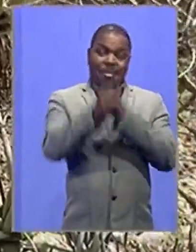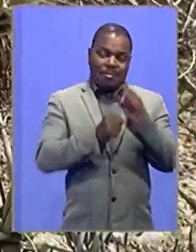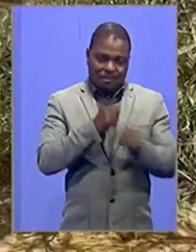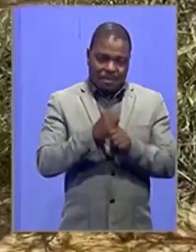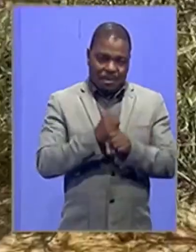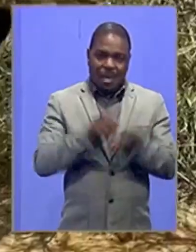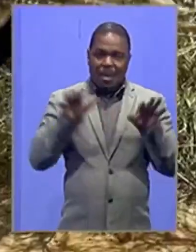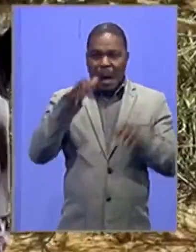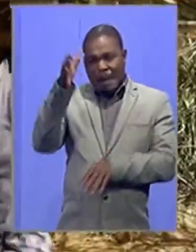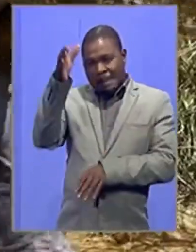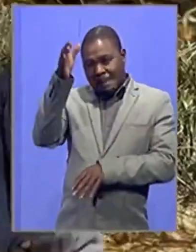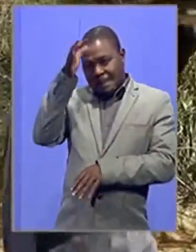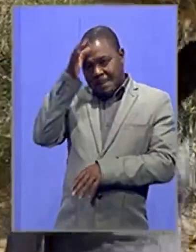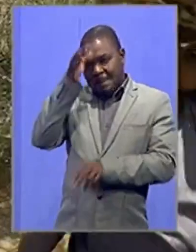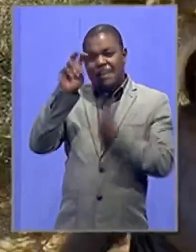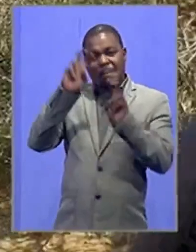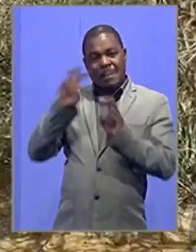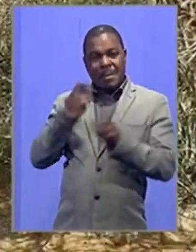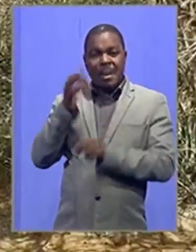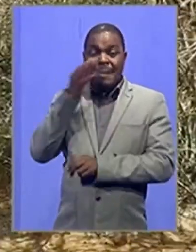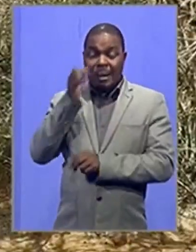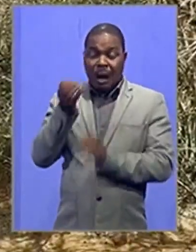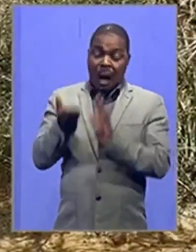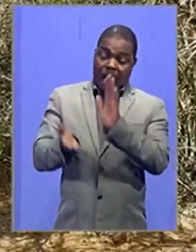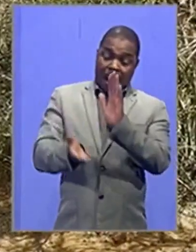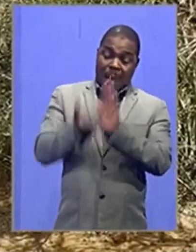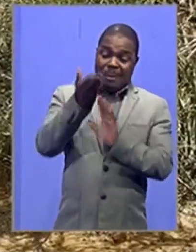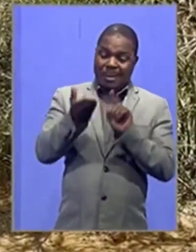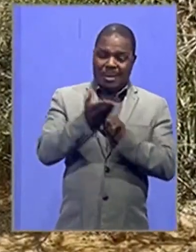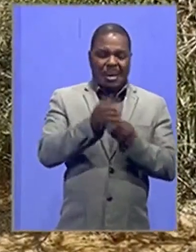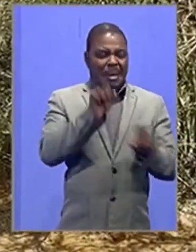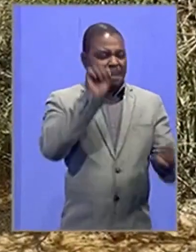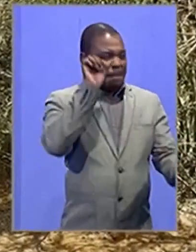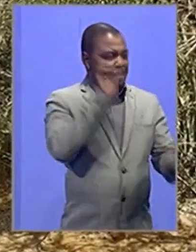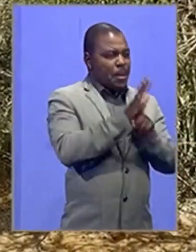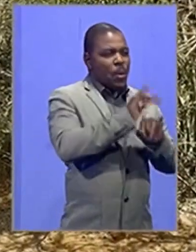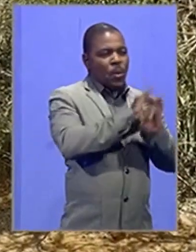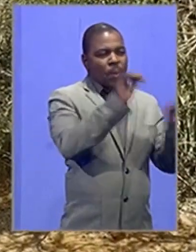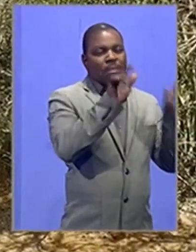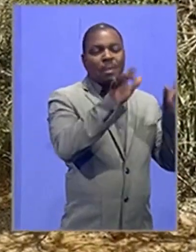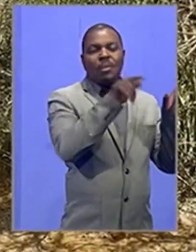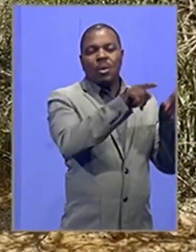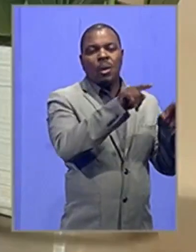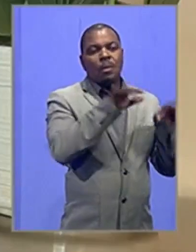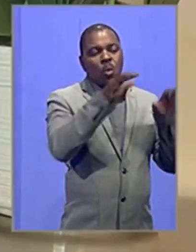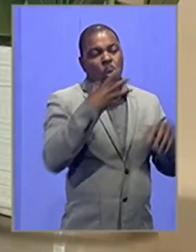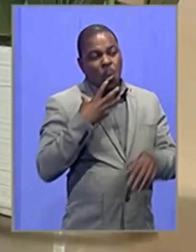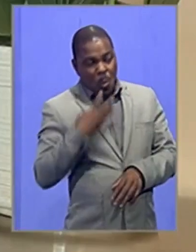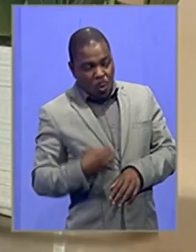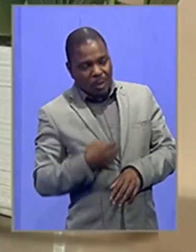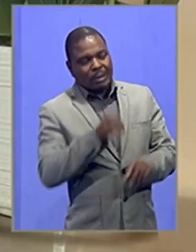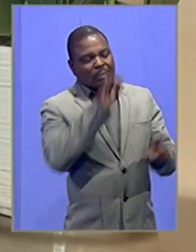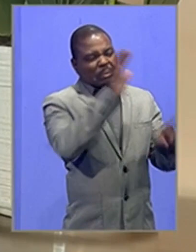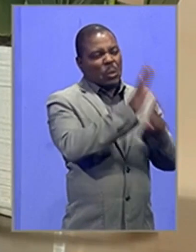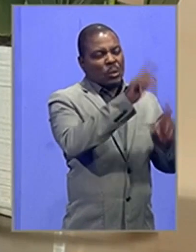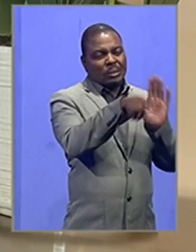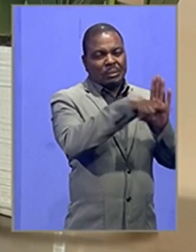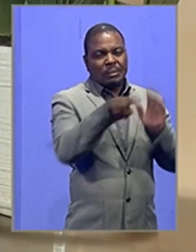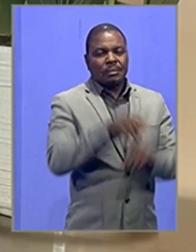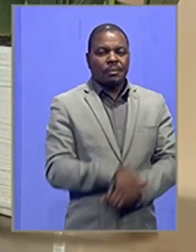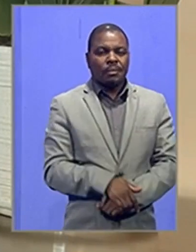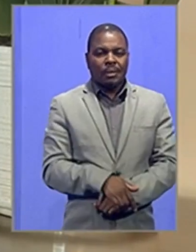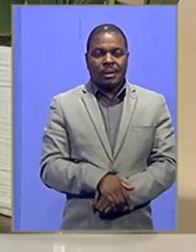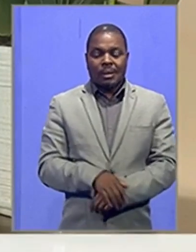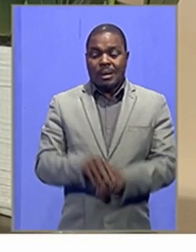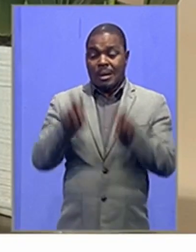tša motlakase di re koketšo ye e ile go ama gampe badiriši kudu bao ba selago ka la go dutla. Because electricity is still